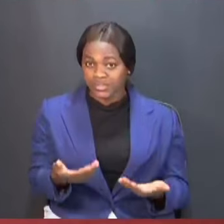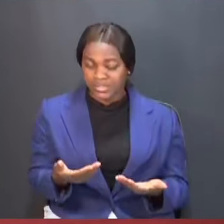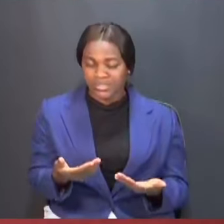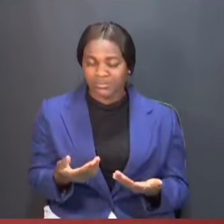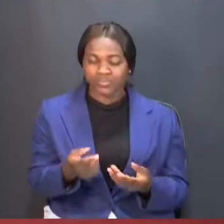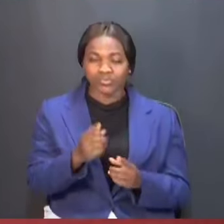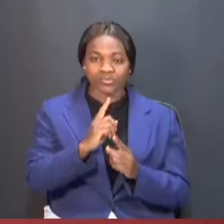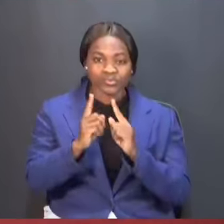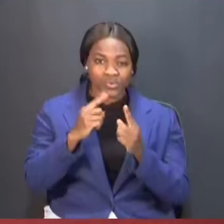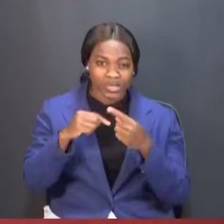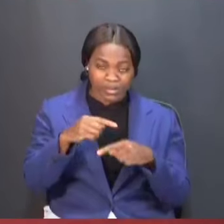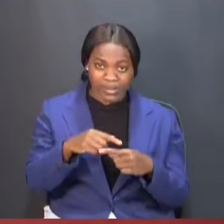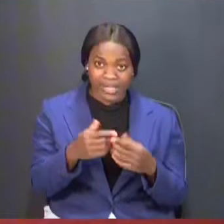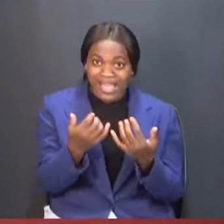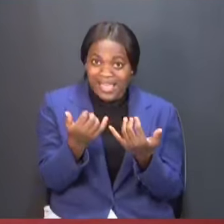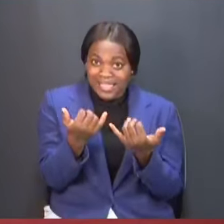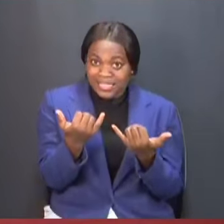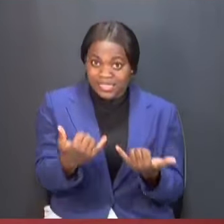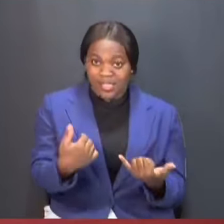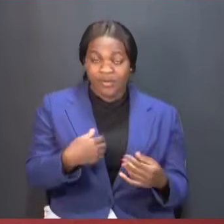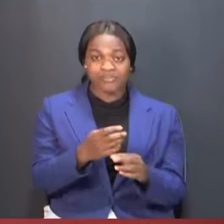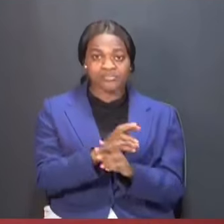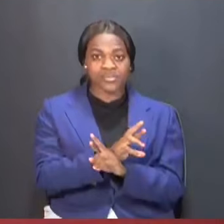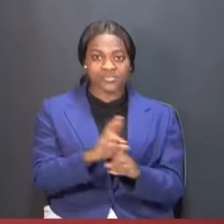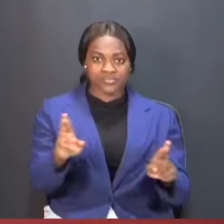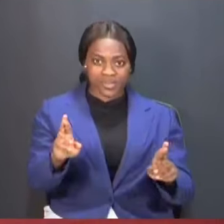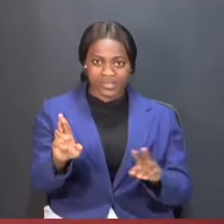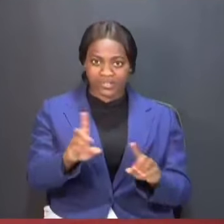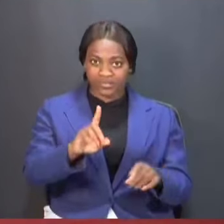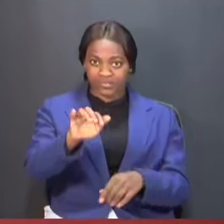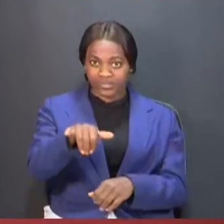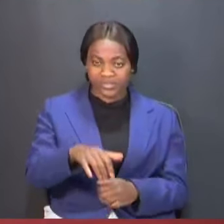am now in a position to do so.